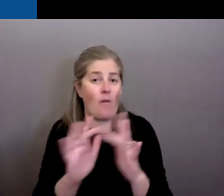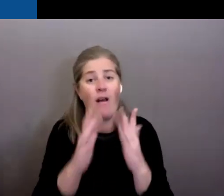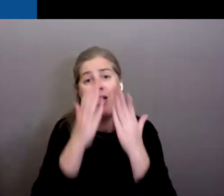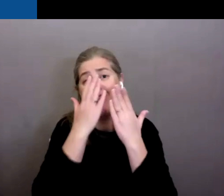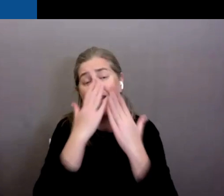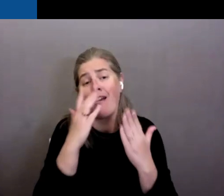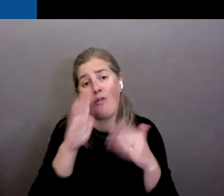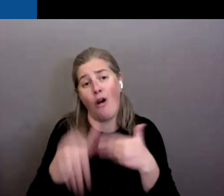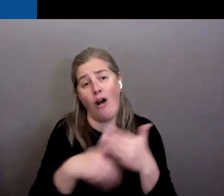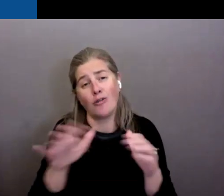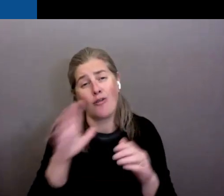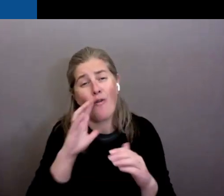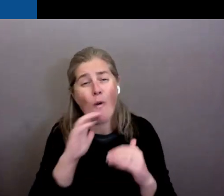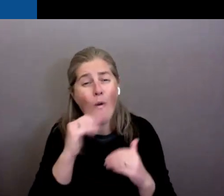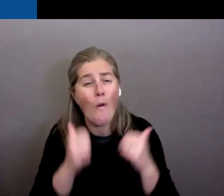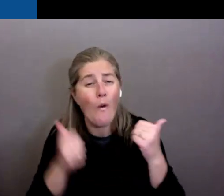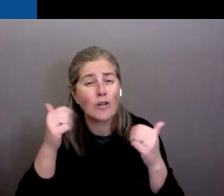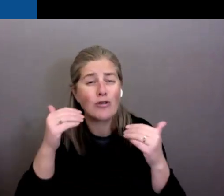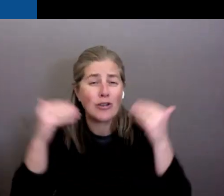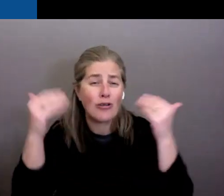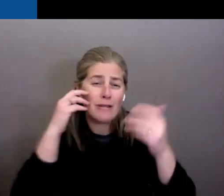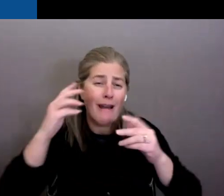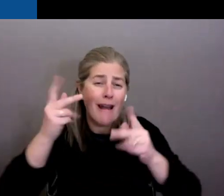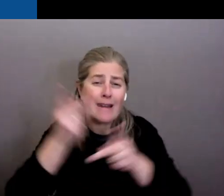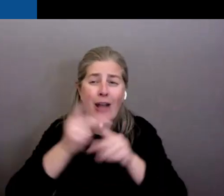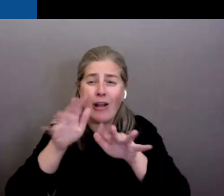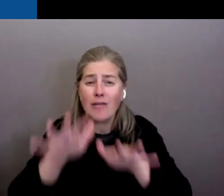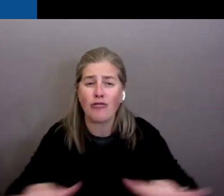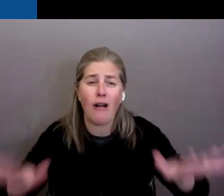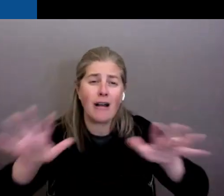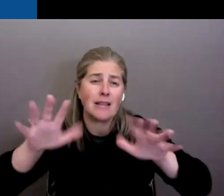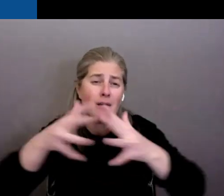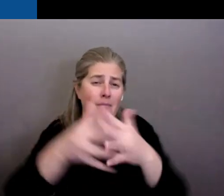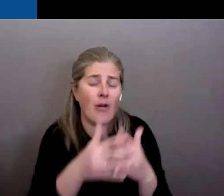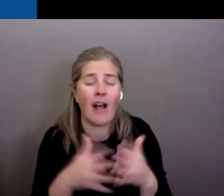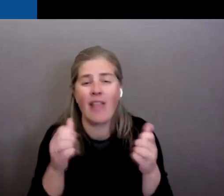do for older adults and caregivers across America. This concludes today's webinar.